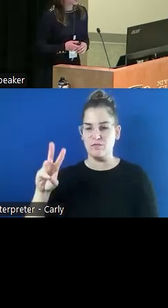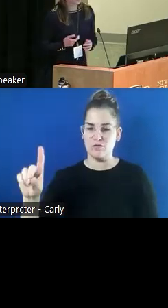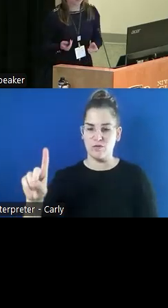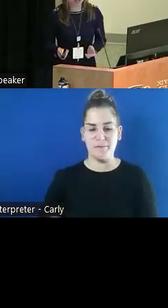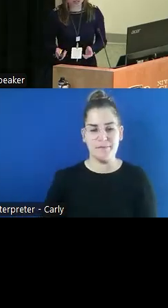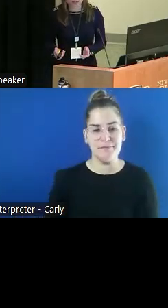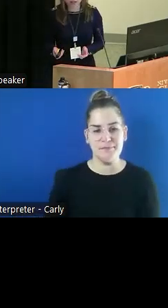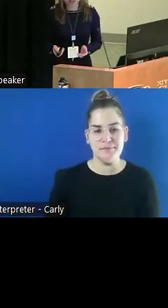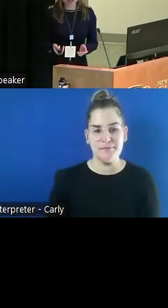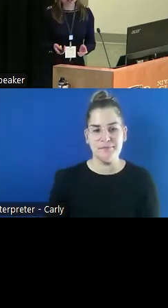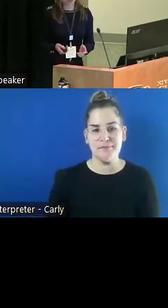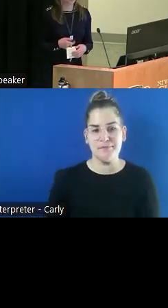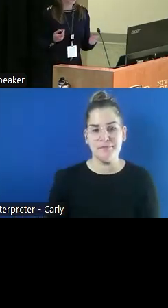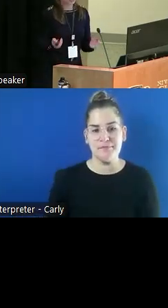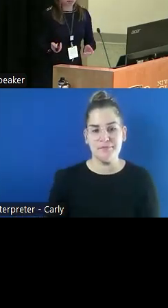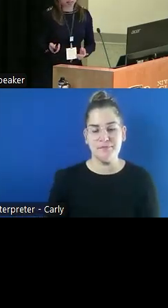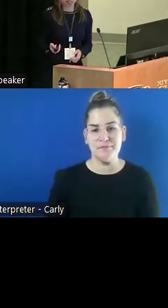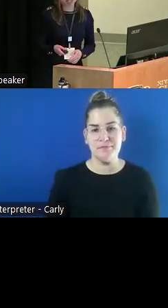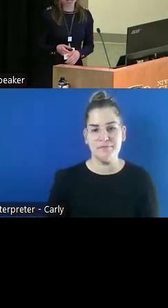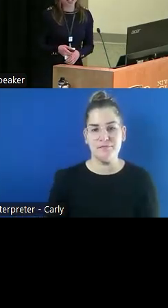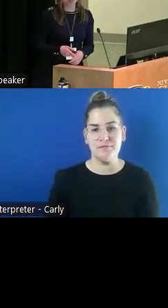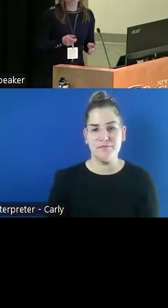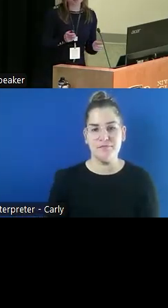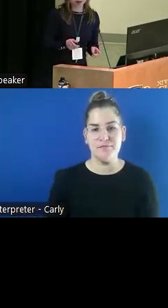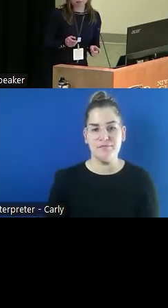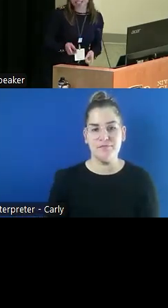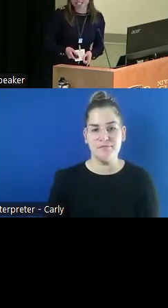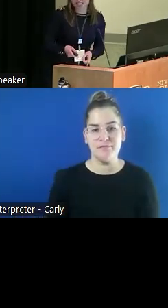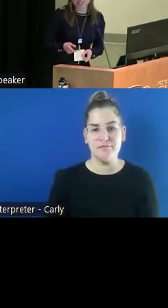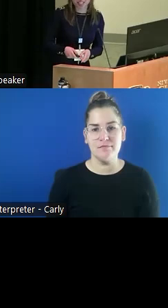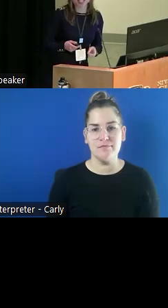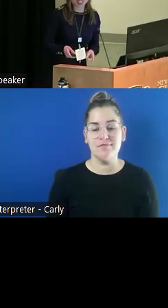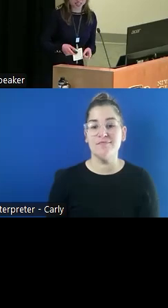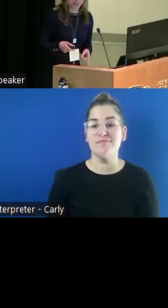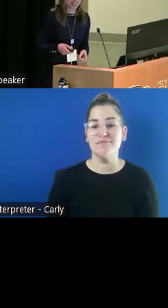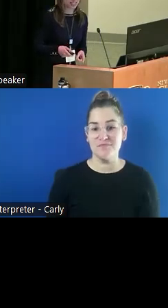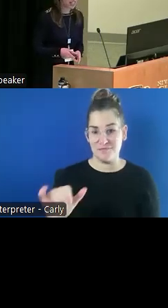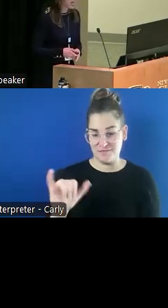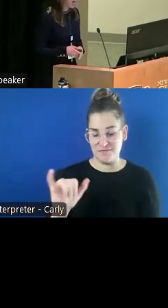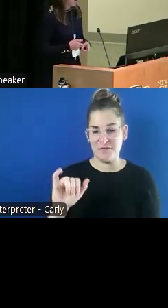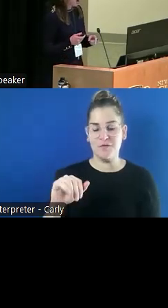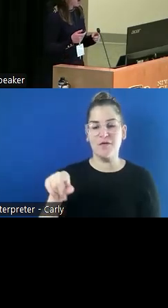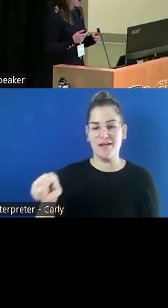We also administered, well, I didn't administer, I had a blinded trained assessor do it.